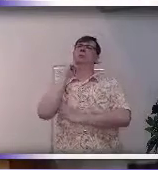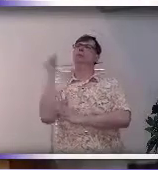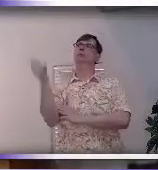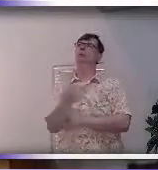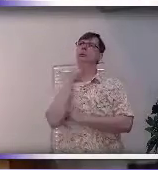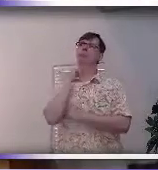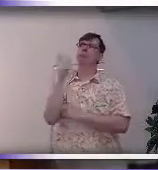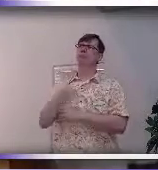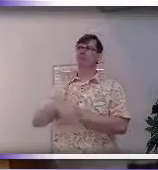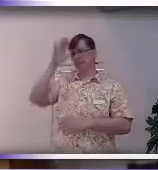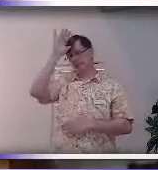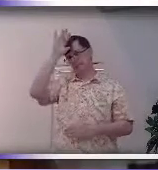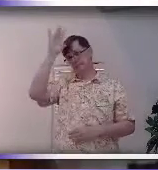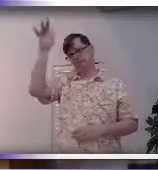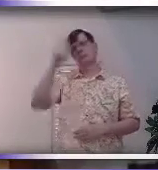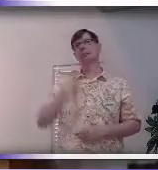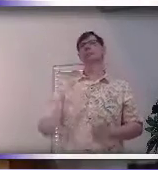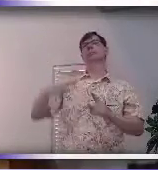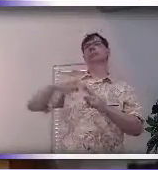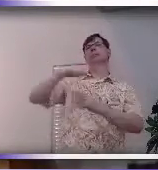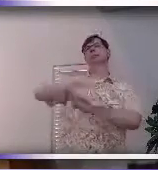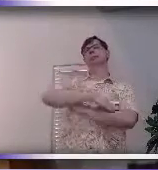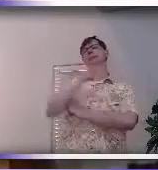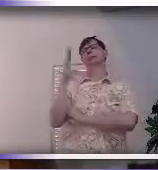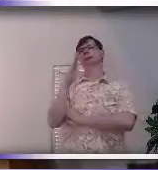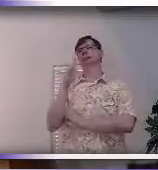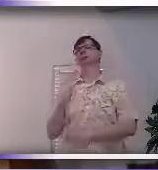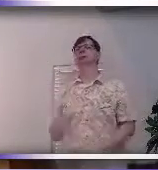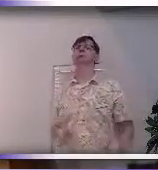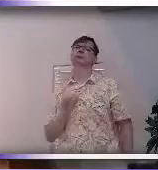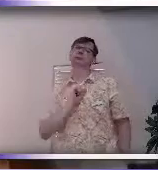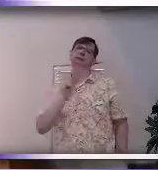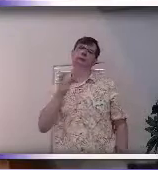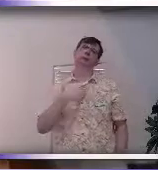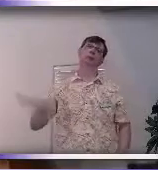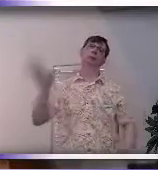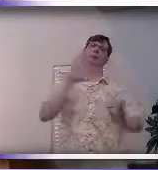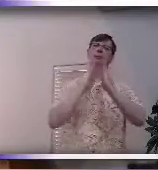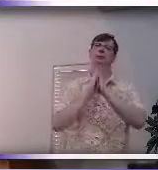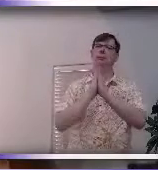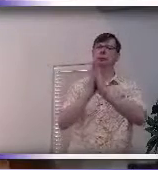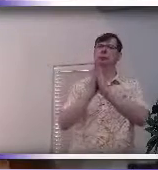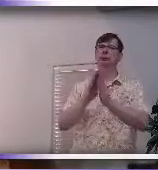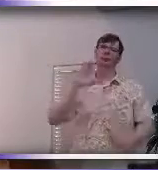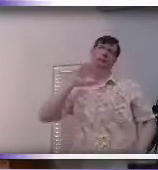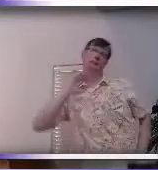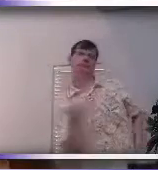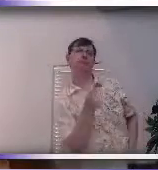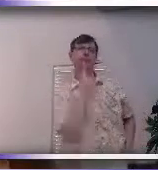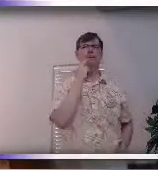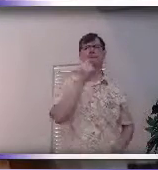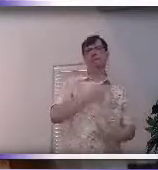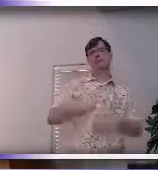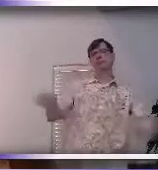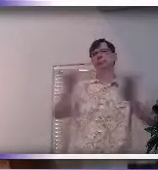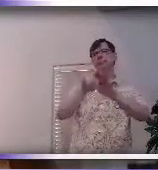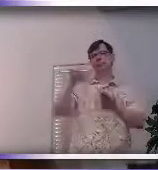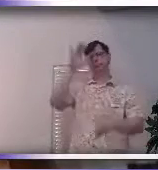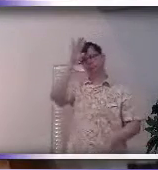I was talking to my father today. And what she meant was she had gone to prayer. But it was almost like she could have said,